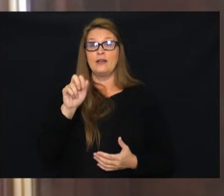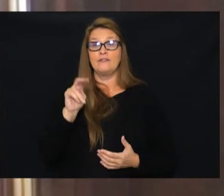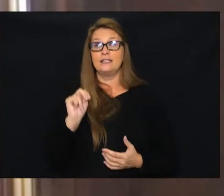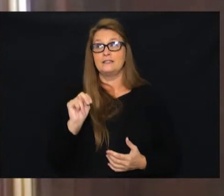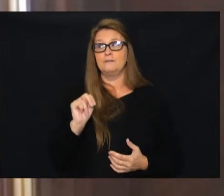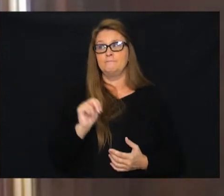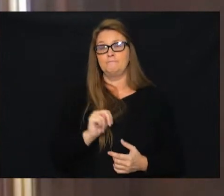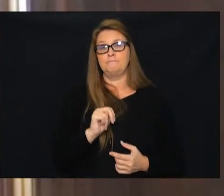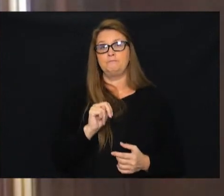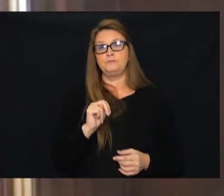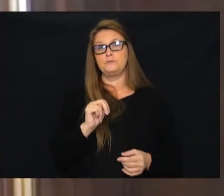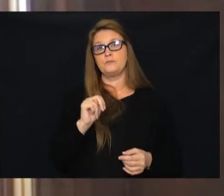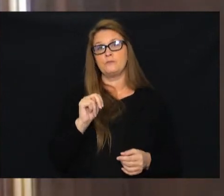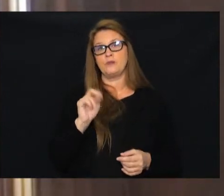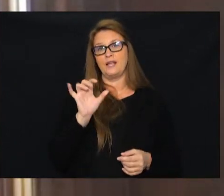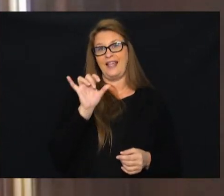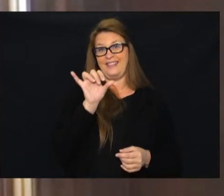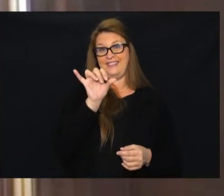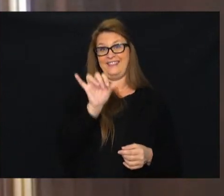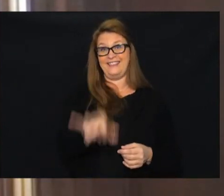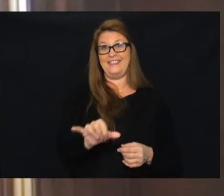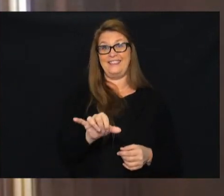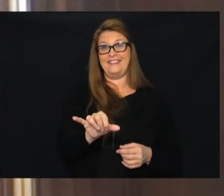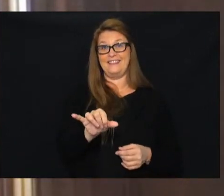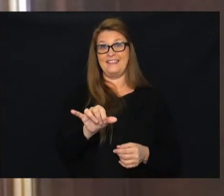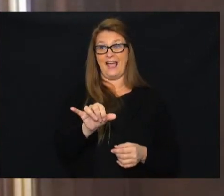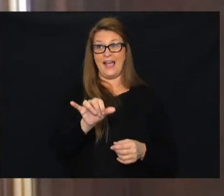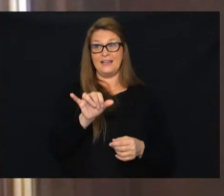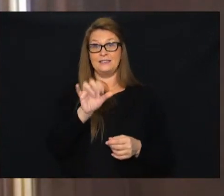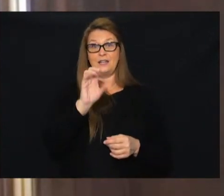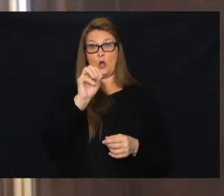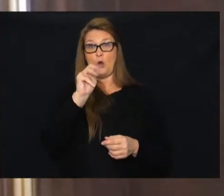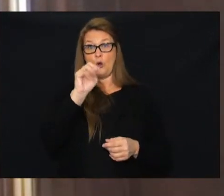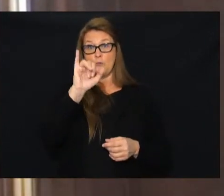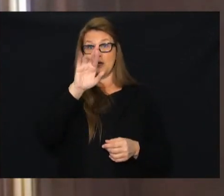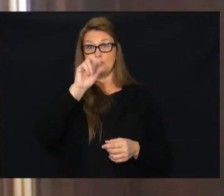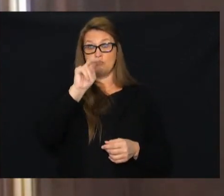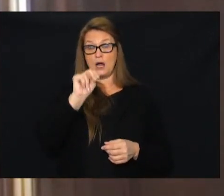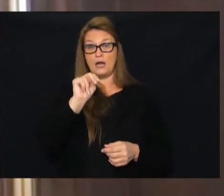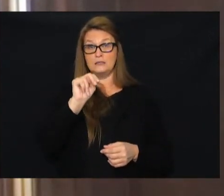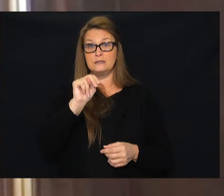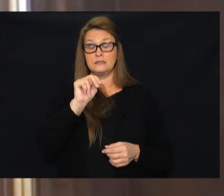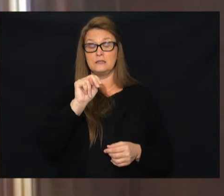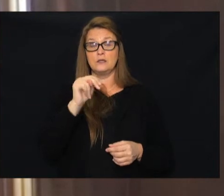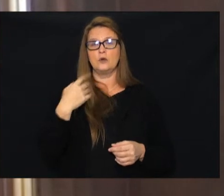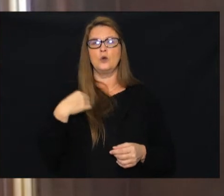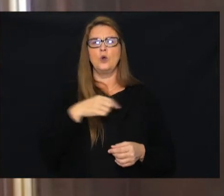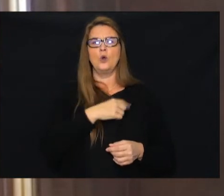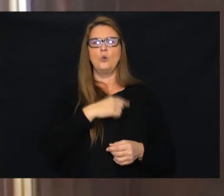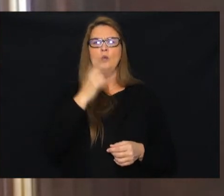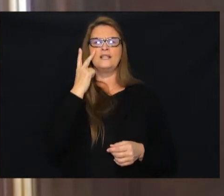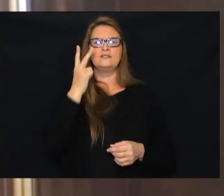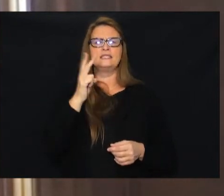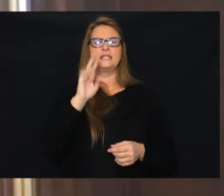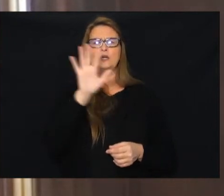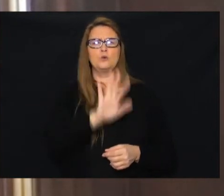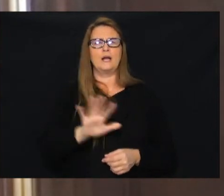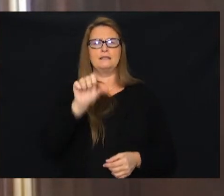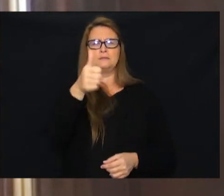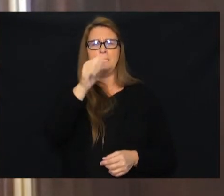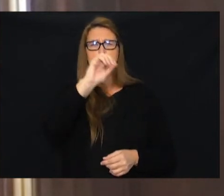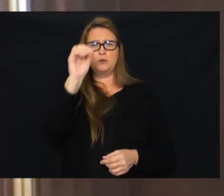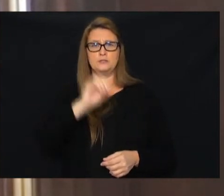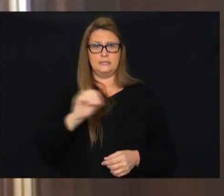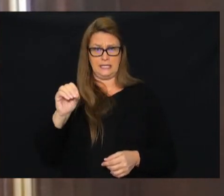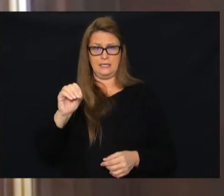From the sequencing standpoint, we end up sequencing around 10% of the positive cases